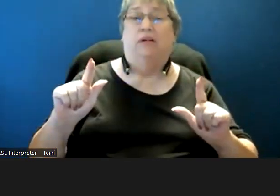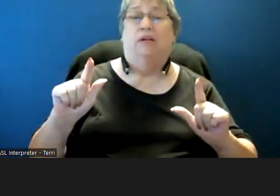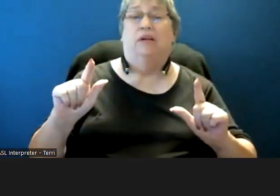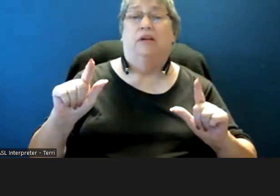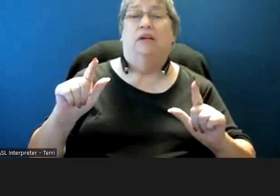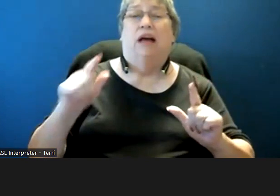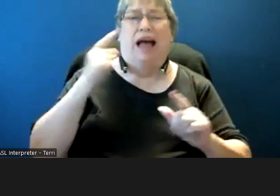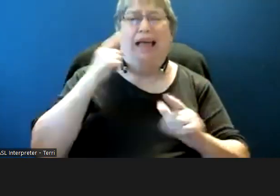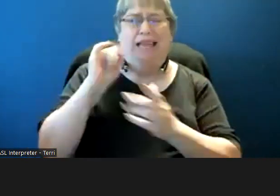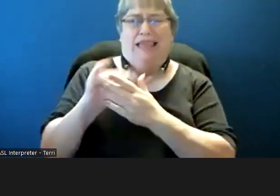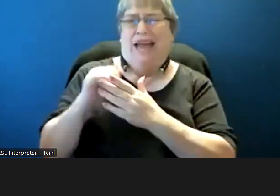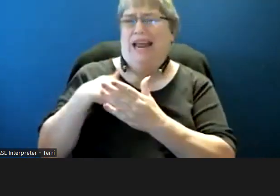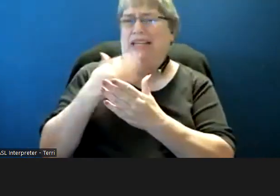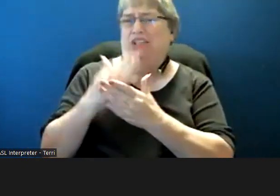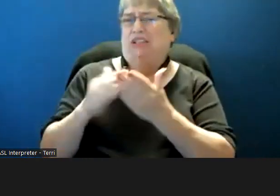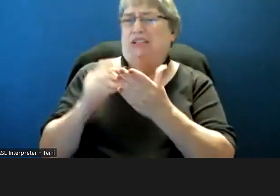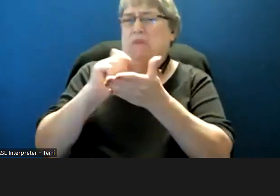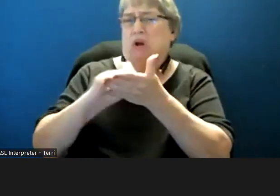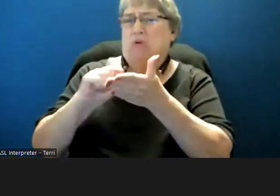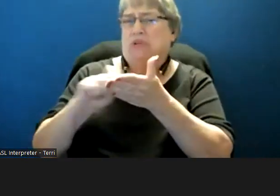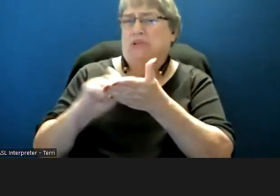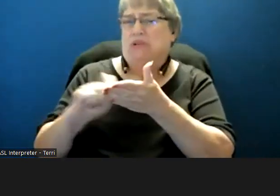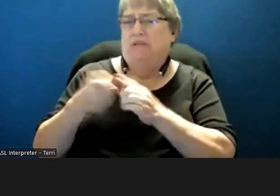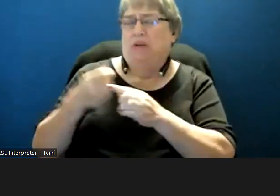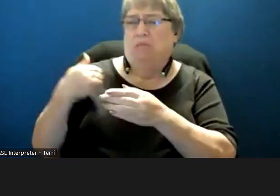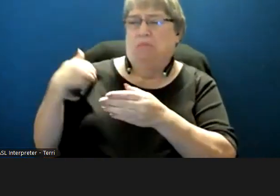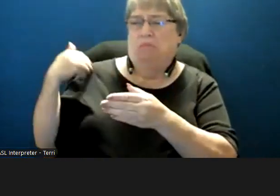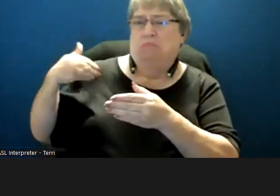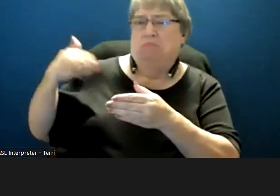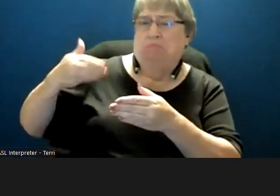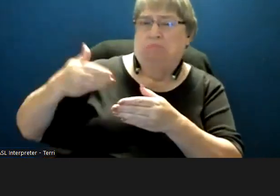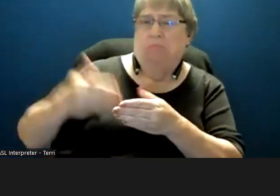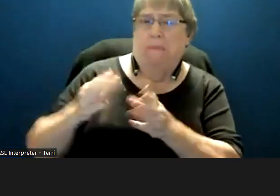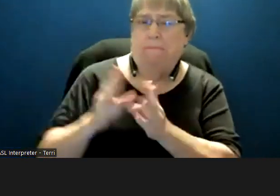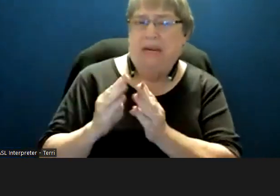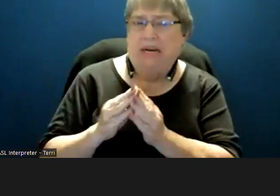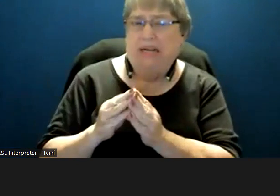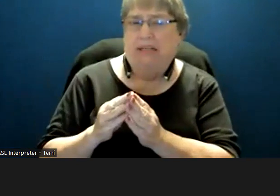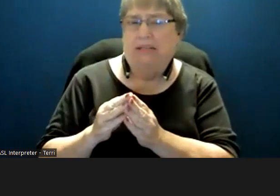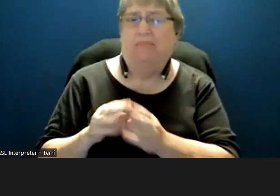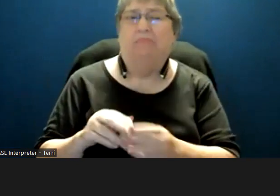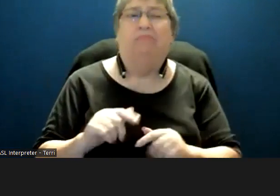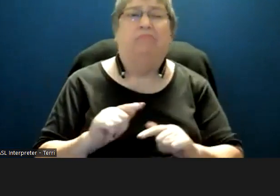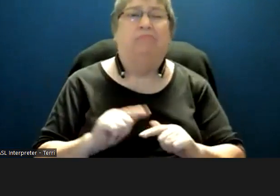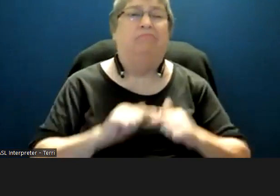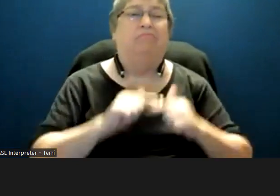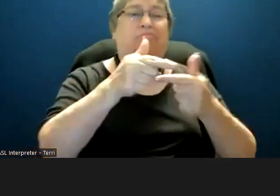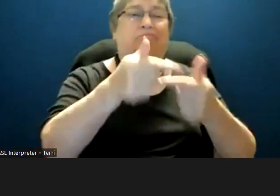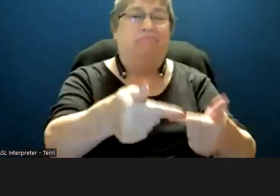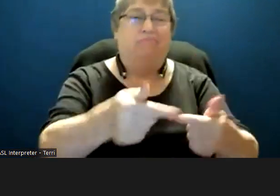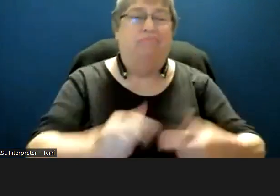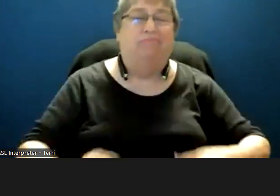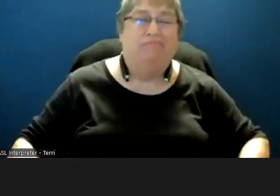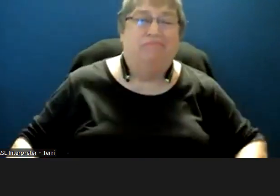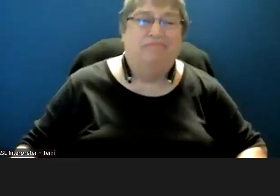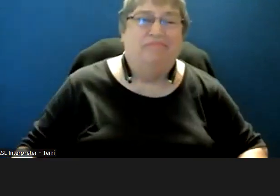essentially, I think that has just some notes from our previous meetings. And just really quickly walking through it, some of our priority populations